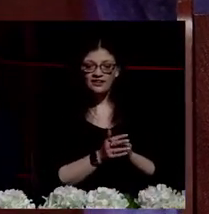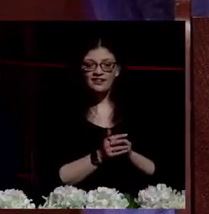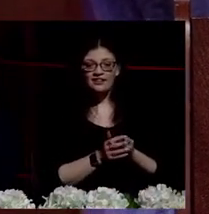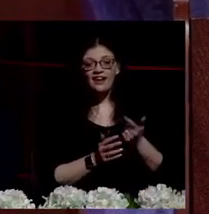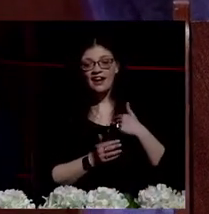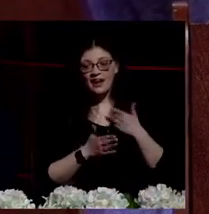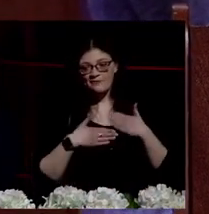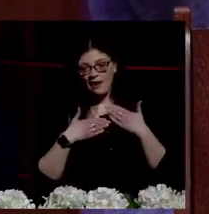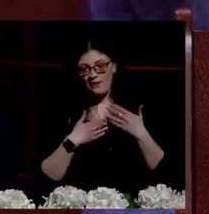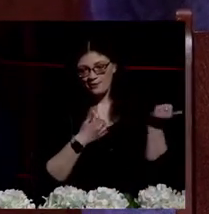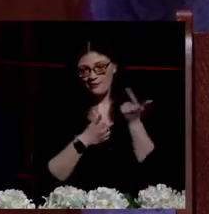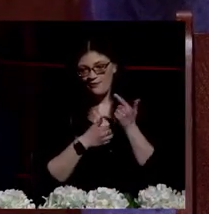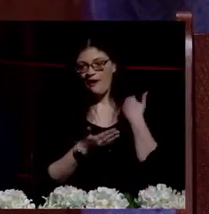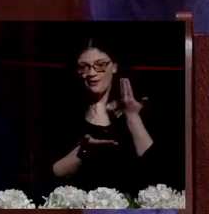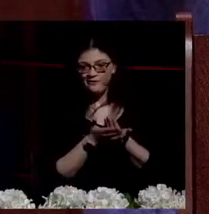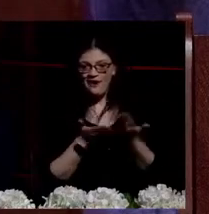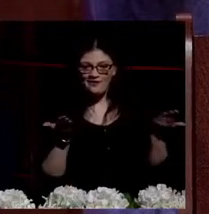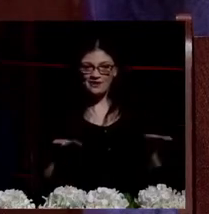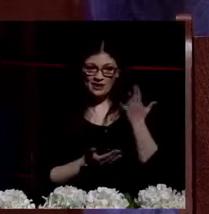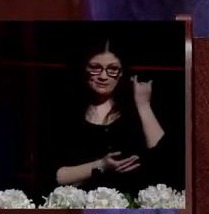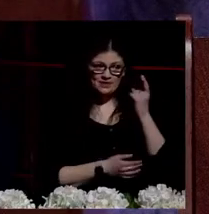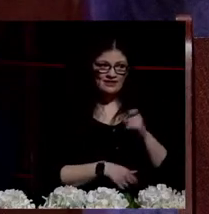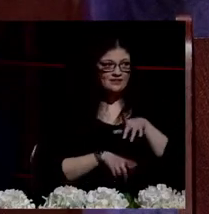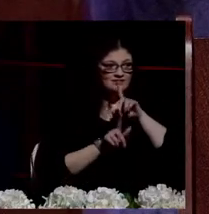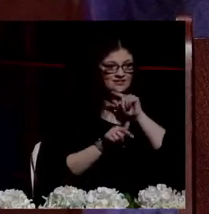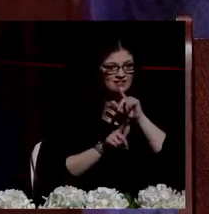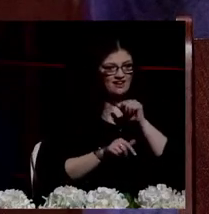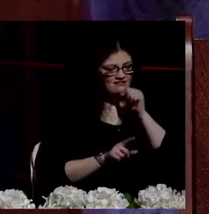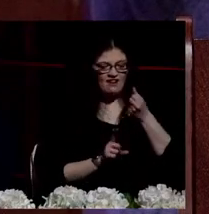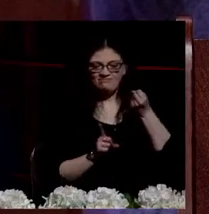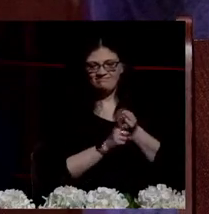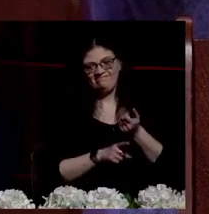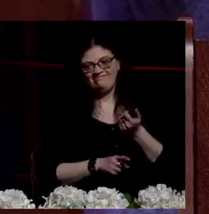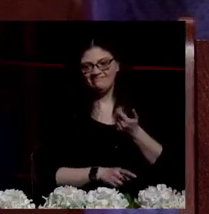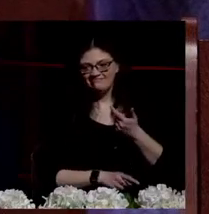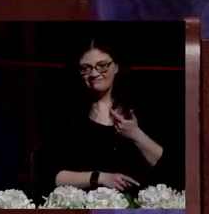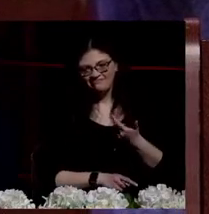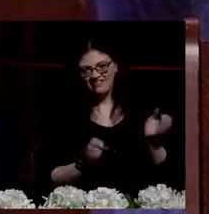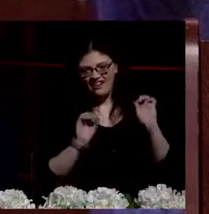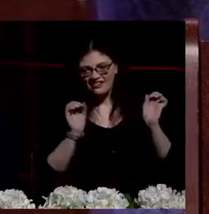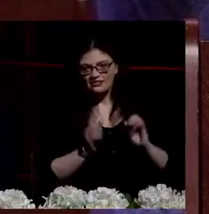made it here because this year we found out that attendance didn't impact us. We use that